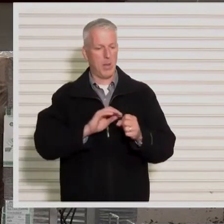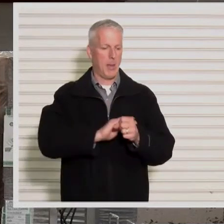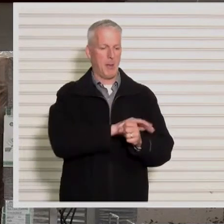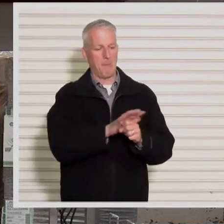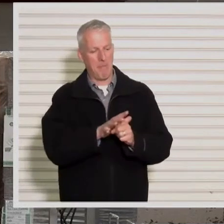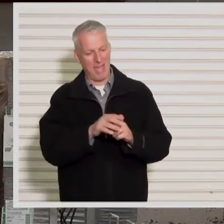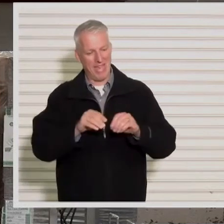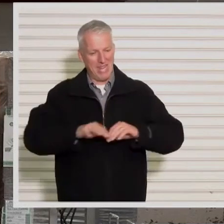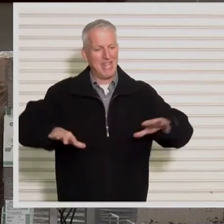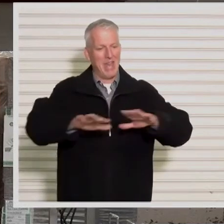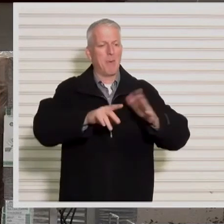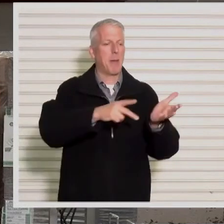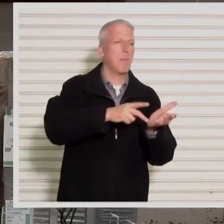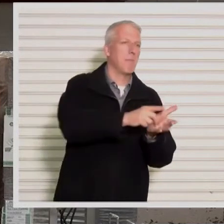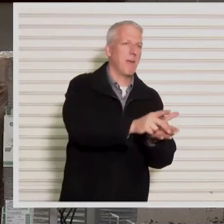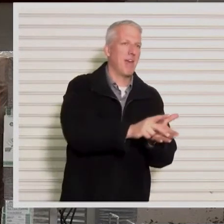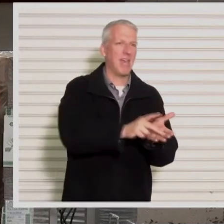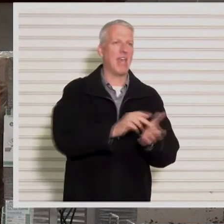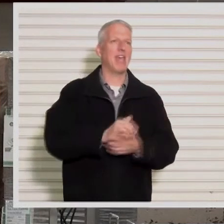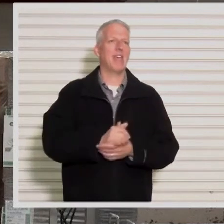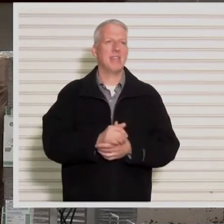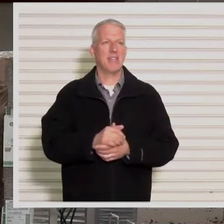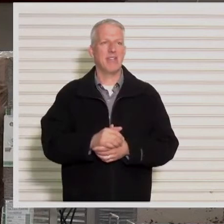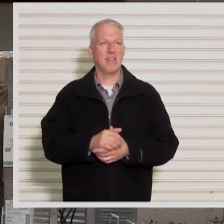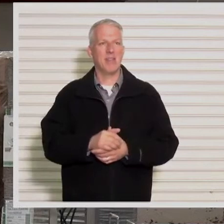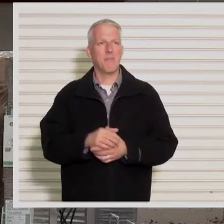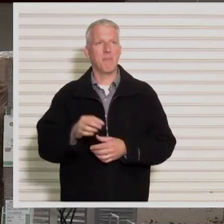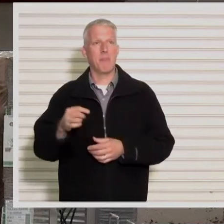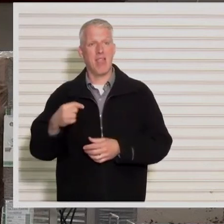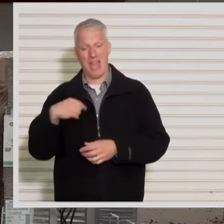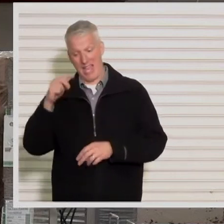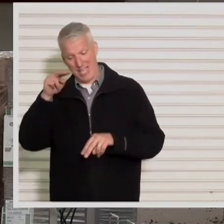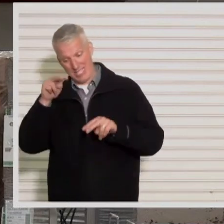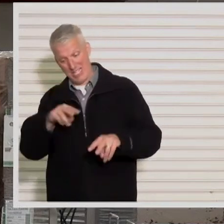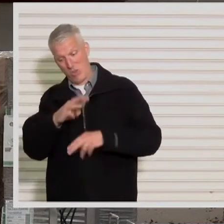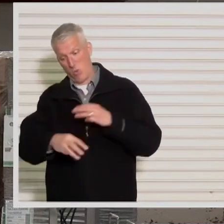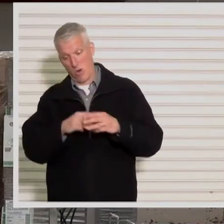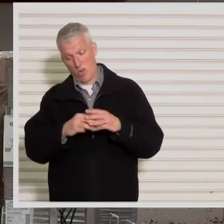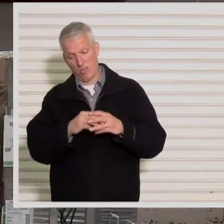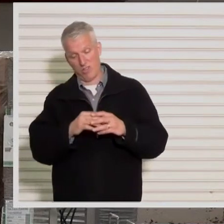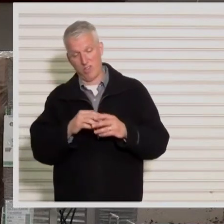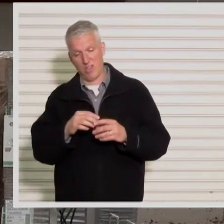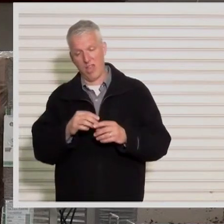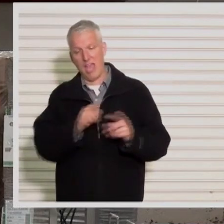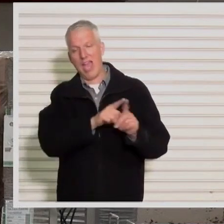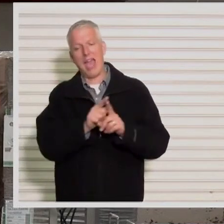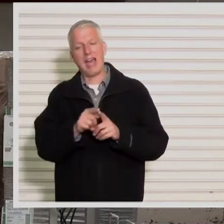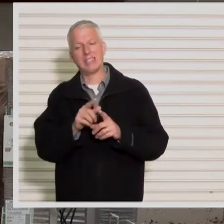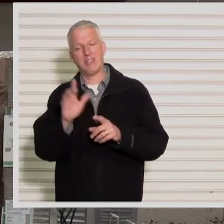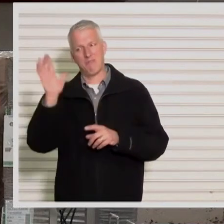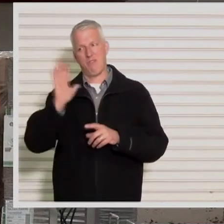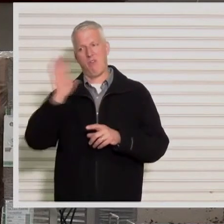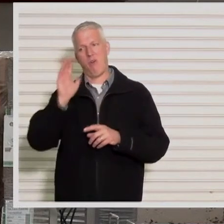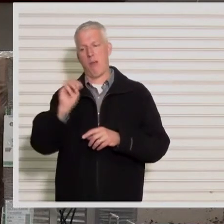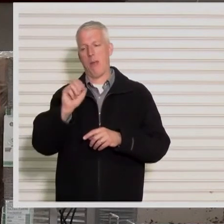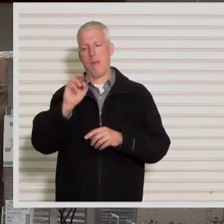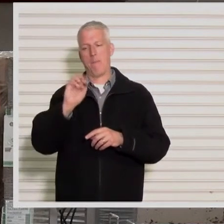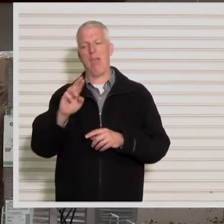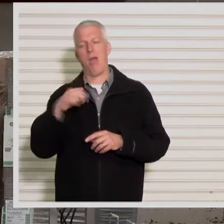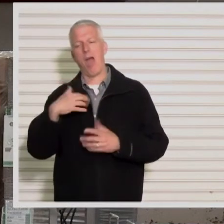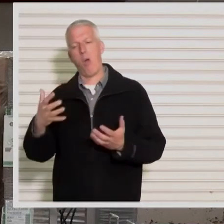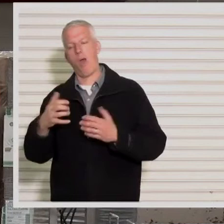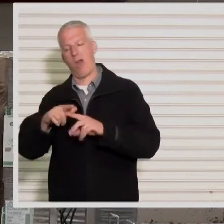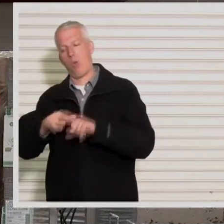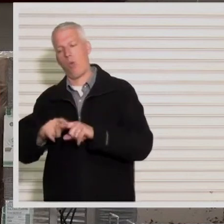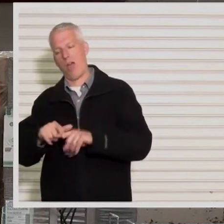enacted, including Coachella? I see the world bottom up, not top down. as a former mayor, Mr. Mayor, thank you, by the